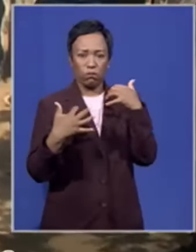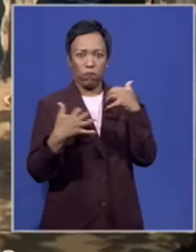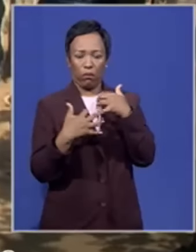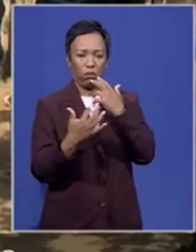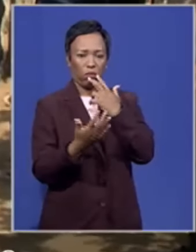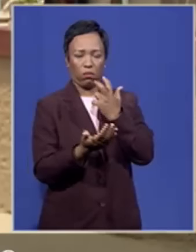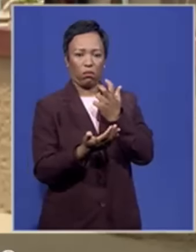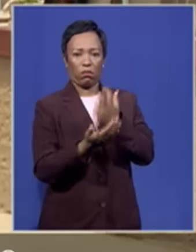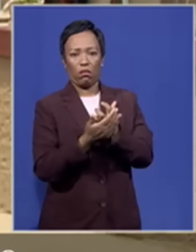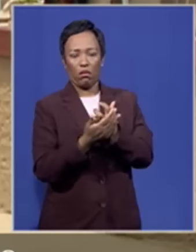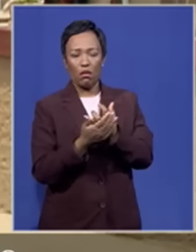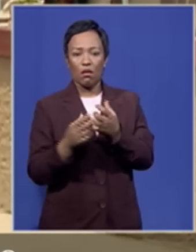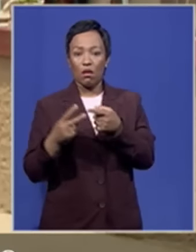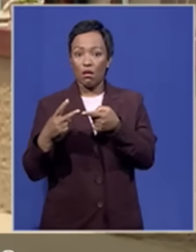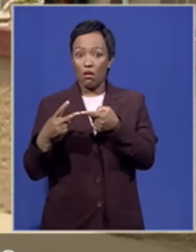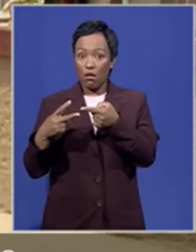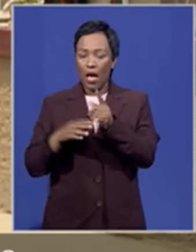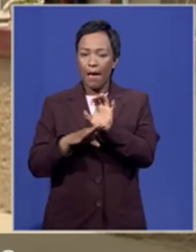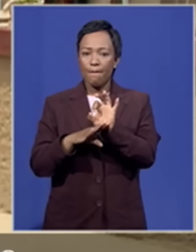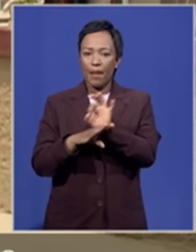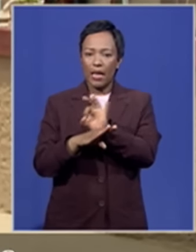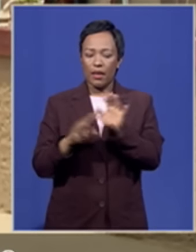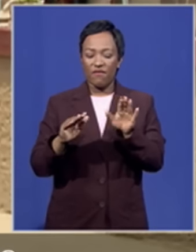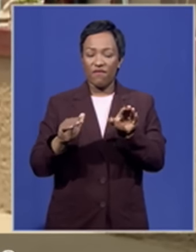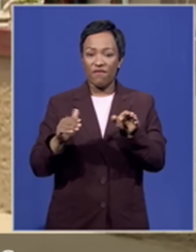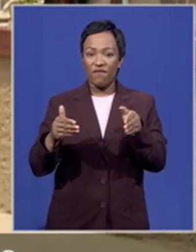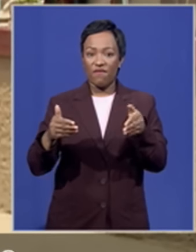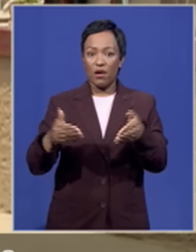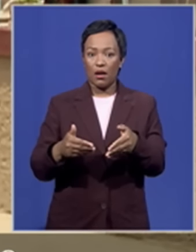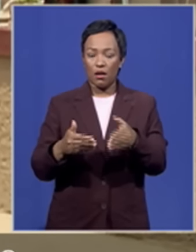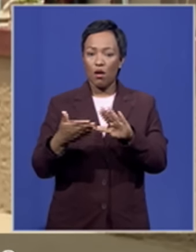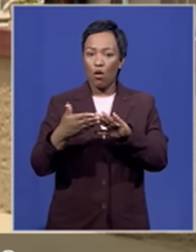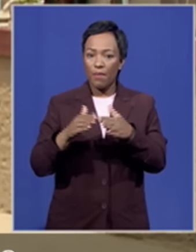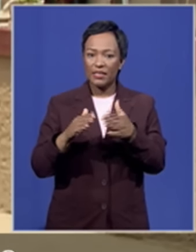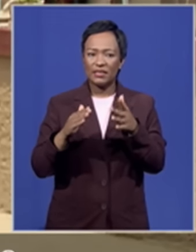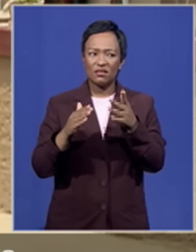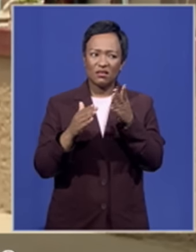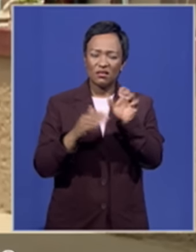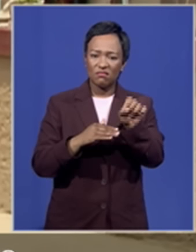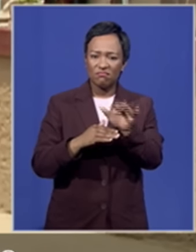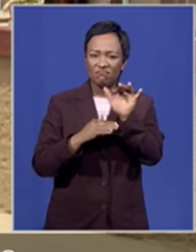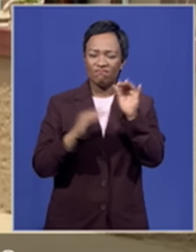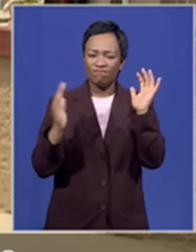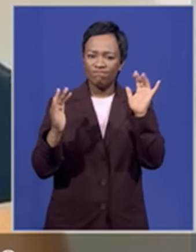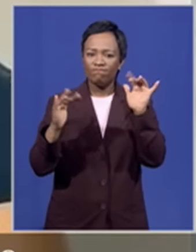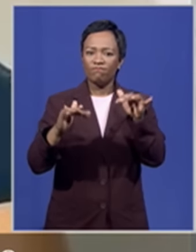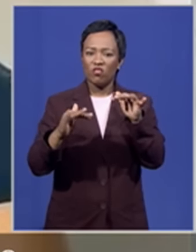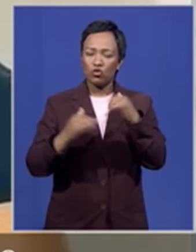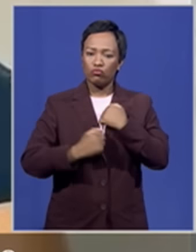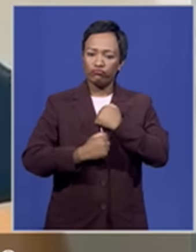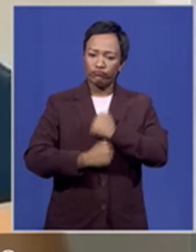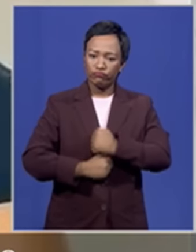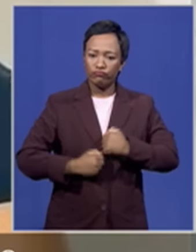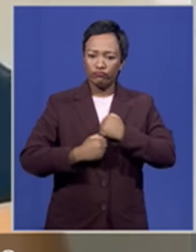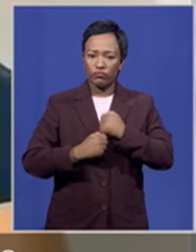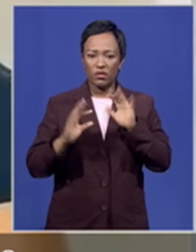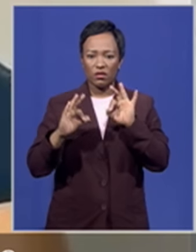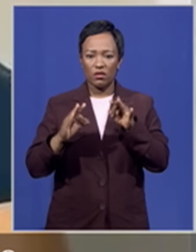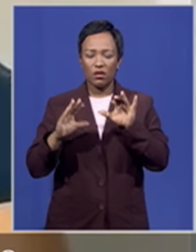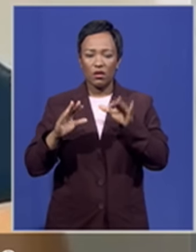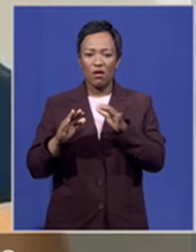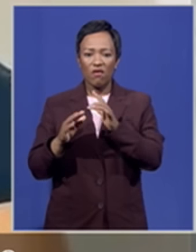poloko di tswela pele fao badudi meleko le metswalle e kgobokanego go romela mantšu a tlhobošo ka lapeng. Molatofatšo wa polao ye